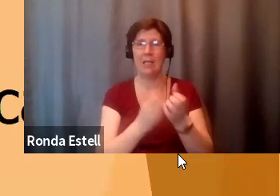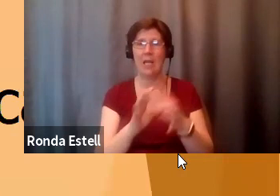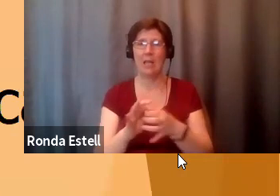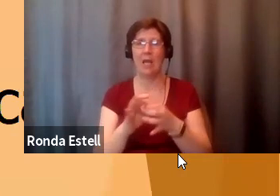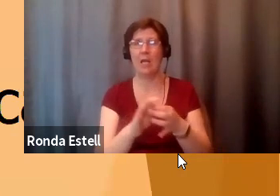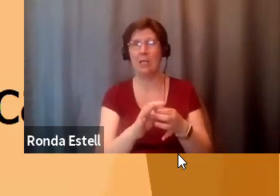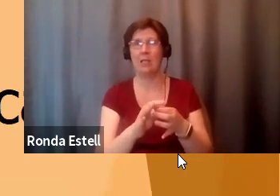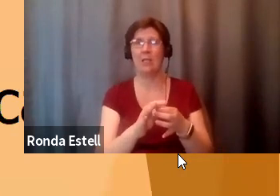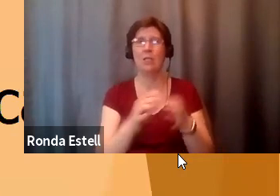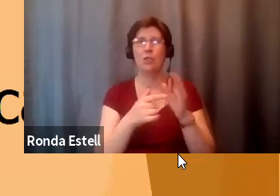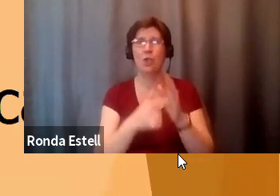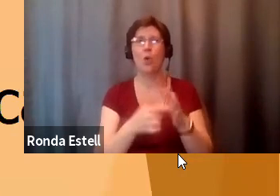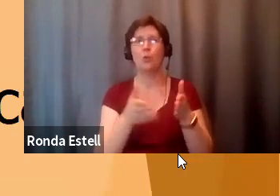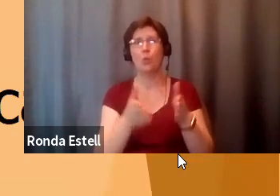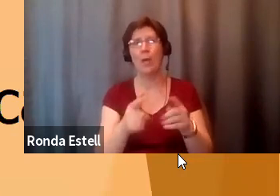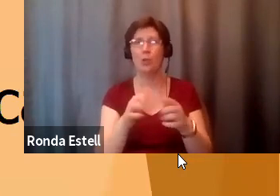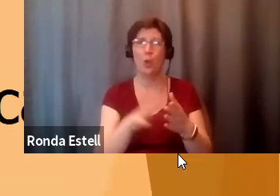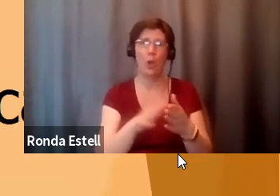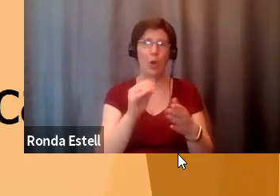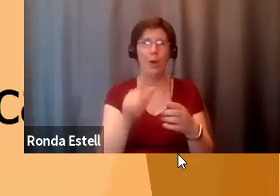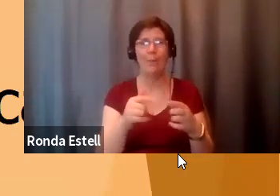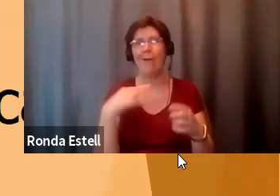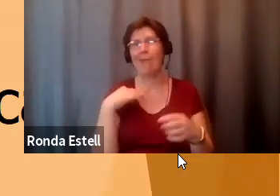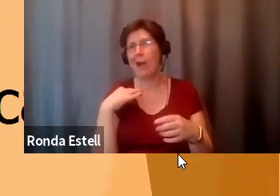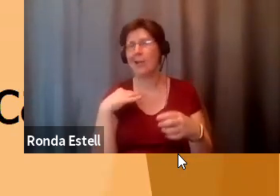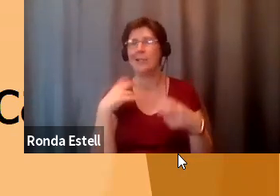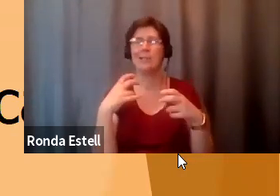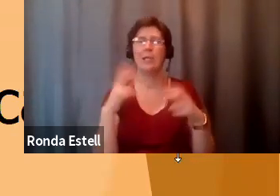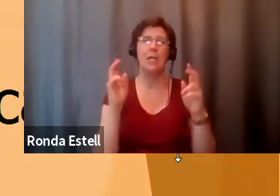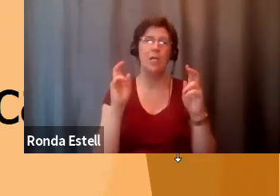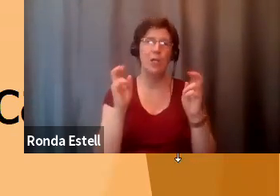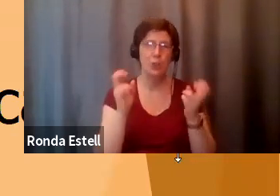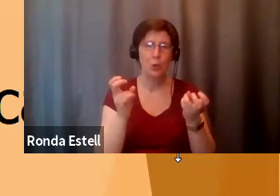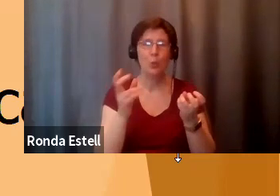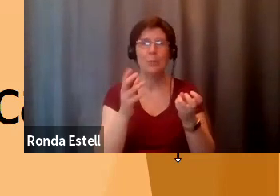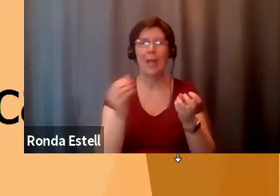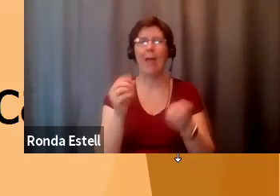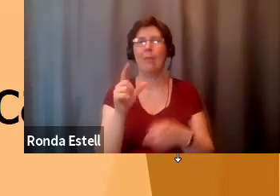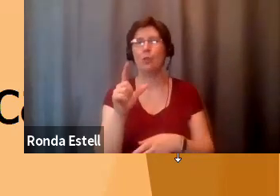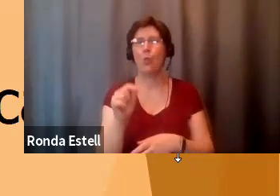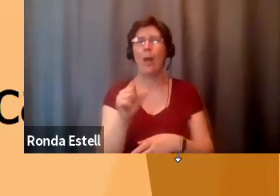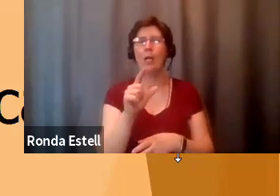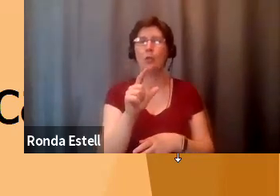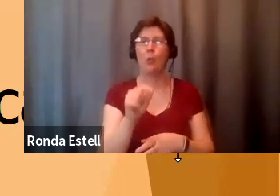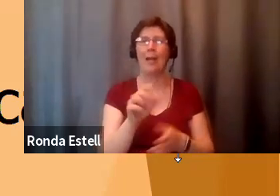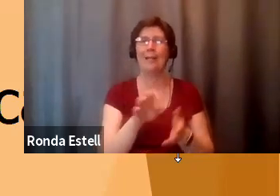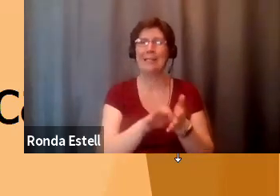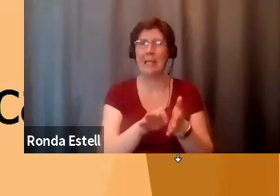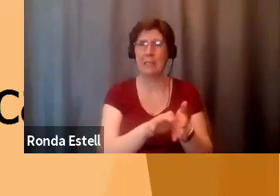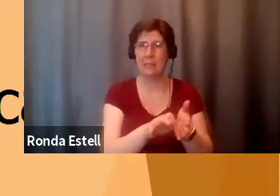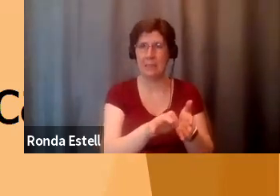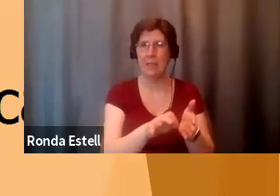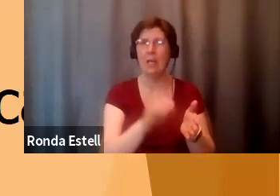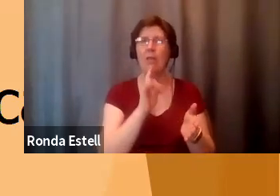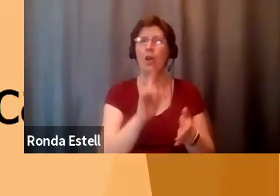Presents ways to learn about the candidates, issues, and the 2020 census. There are